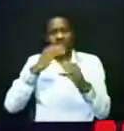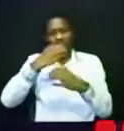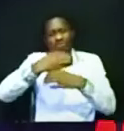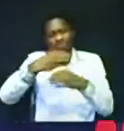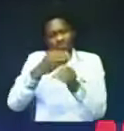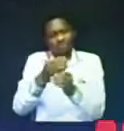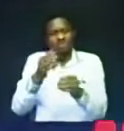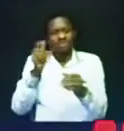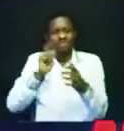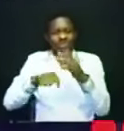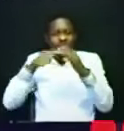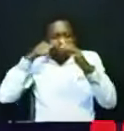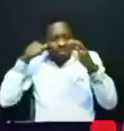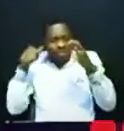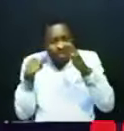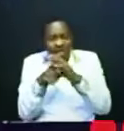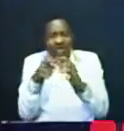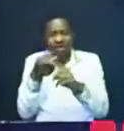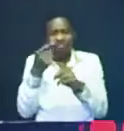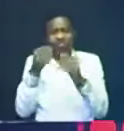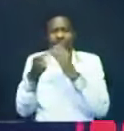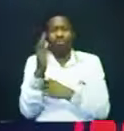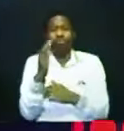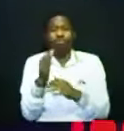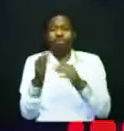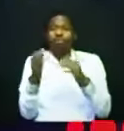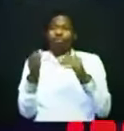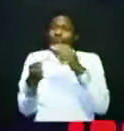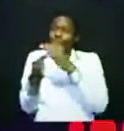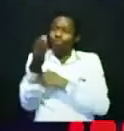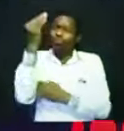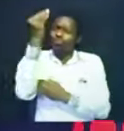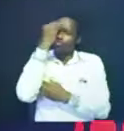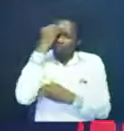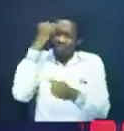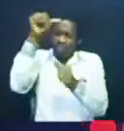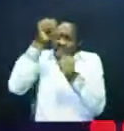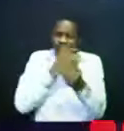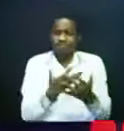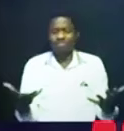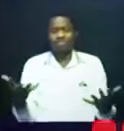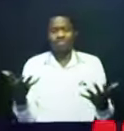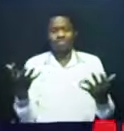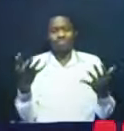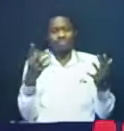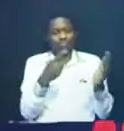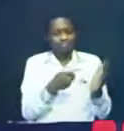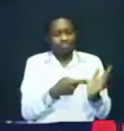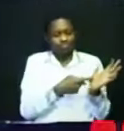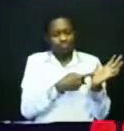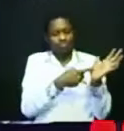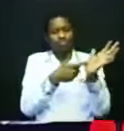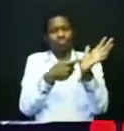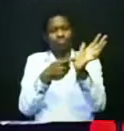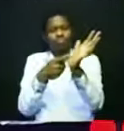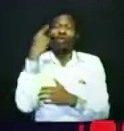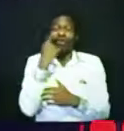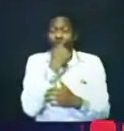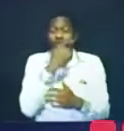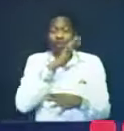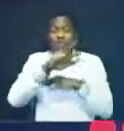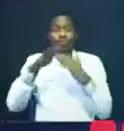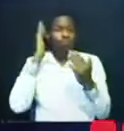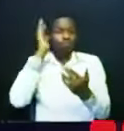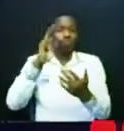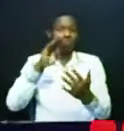sight. Everything is uncovered and laid bare before the eyes of him to whom we must